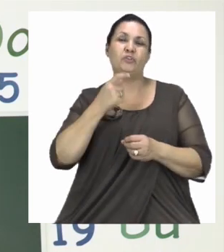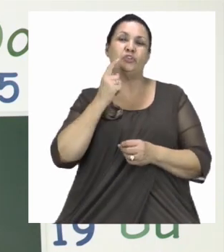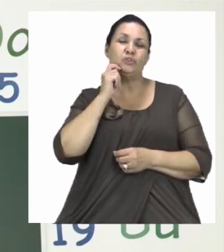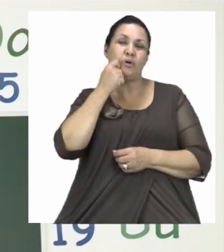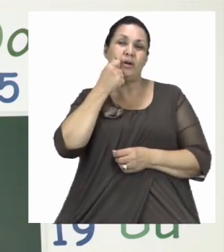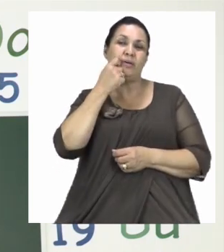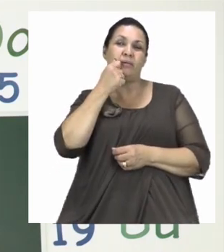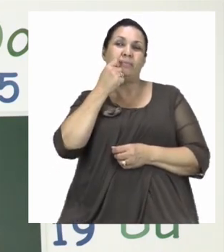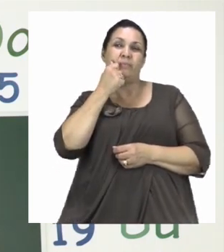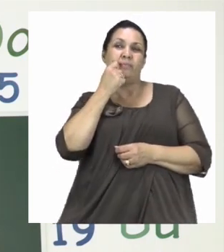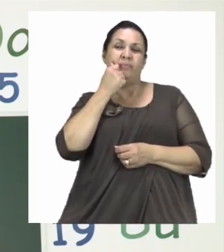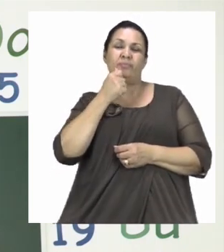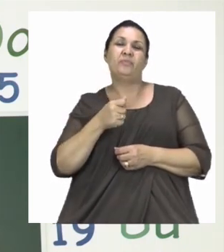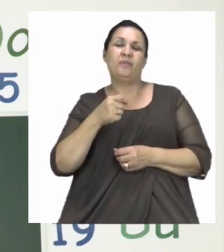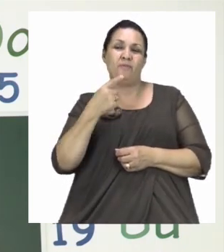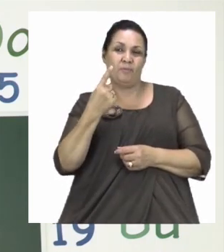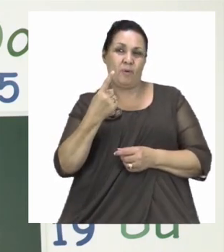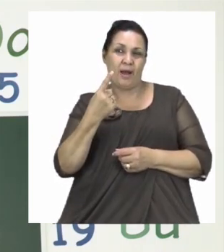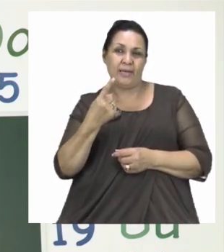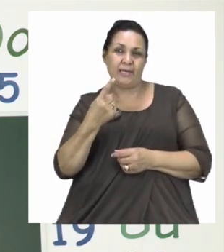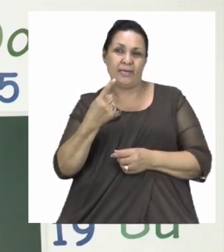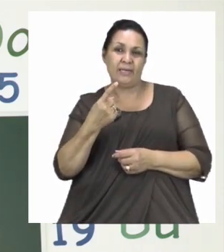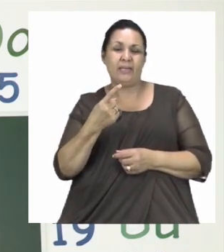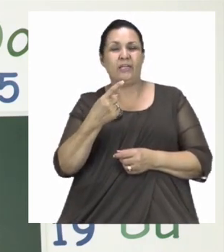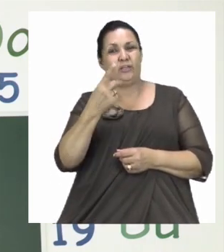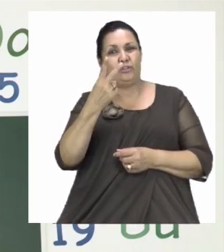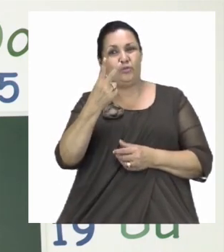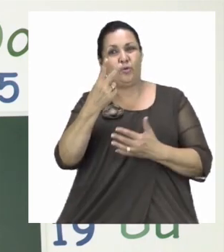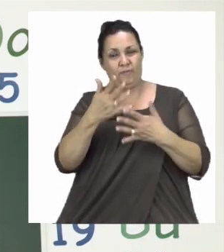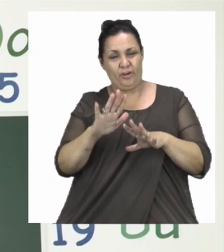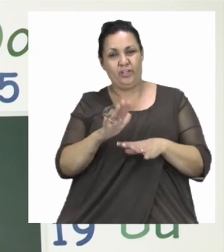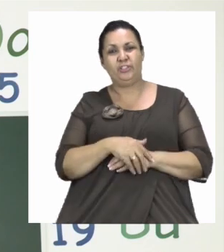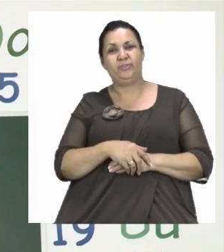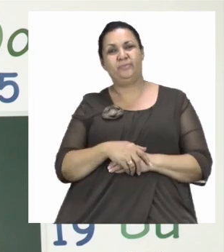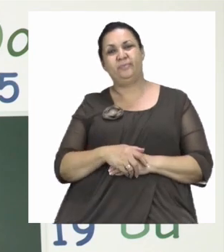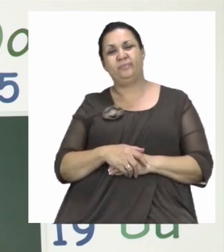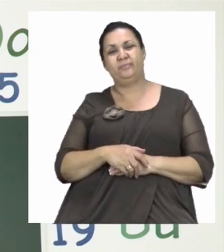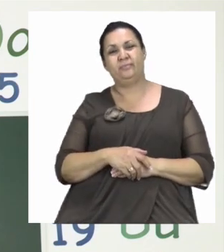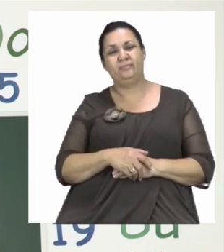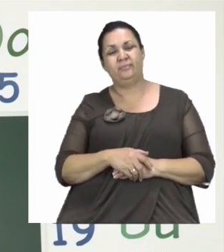have 1, 2